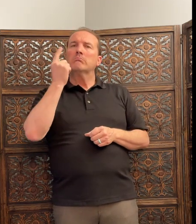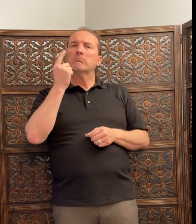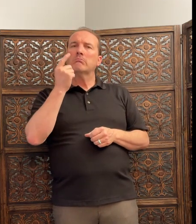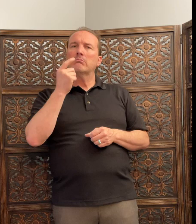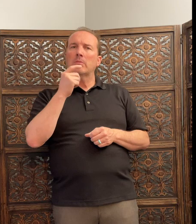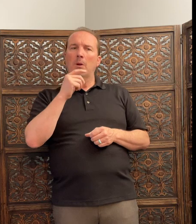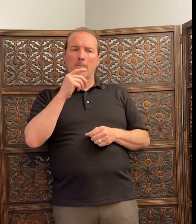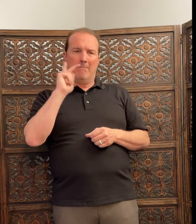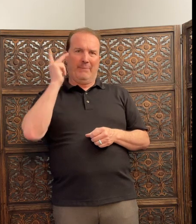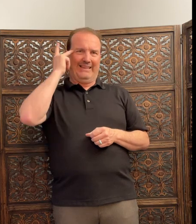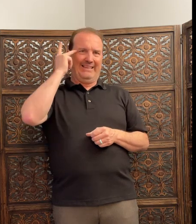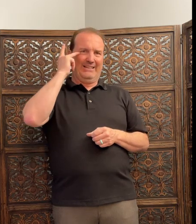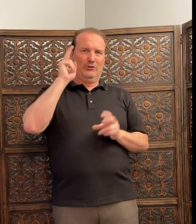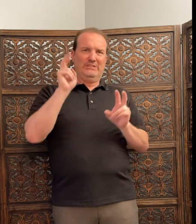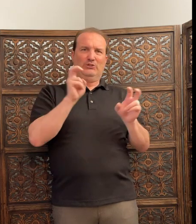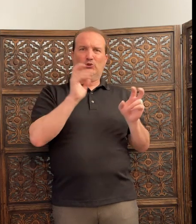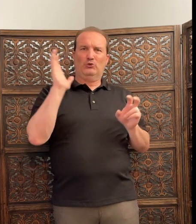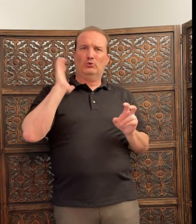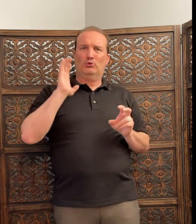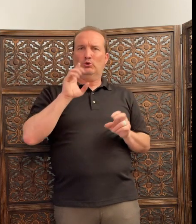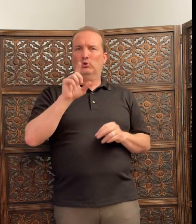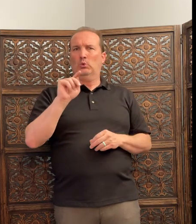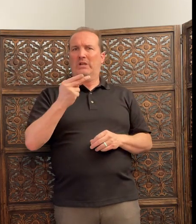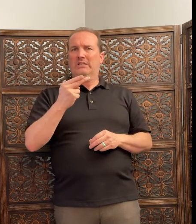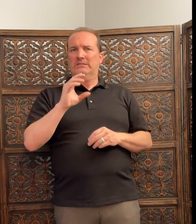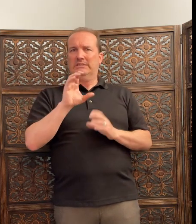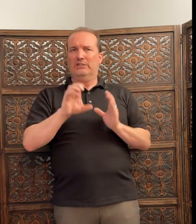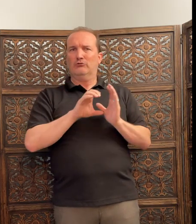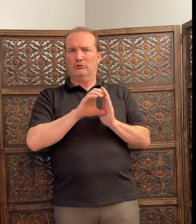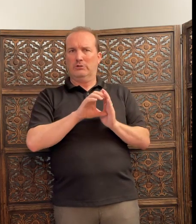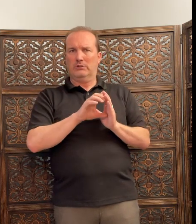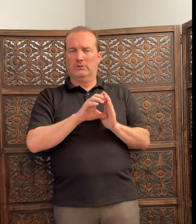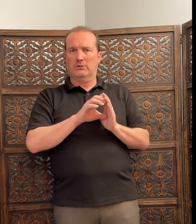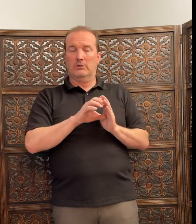for insights into pressing political issues of the early 20th